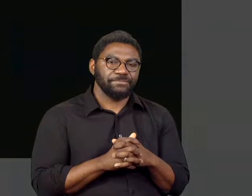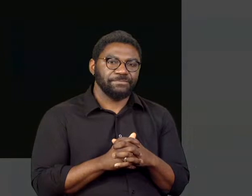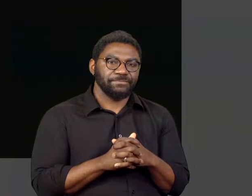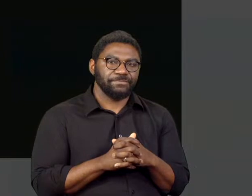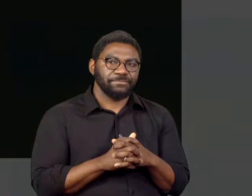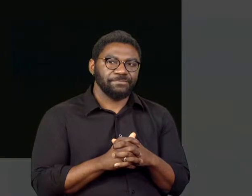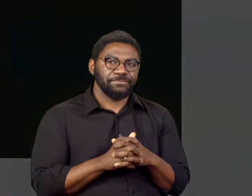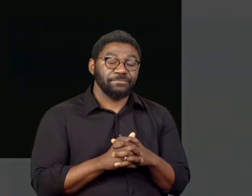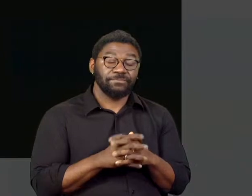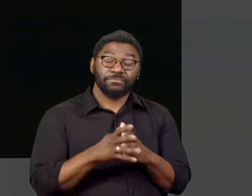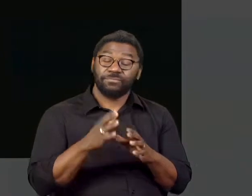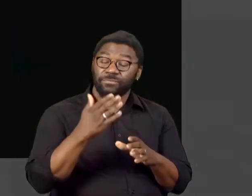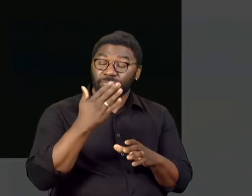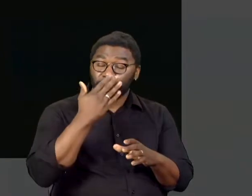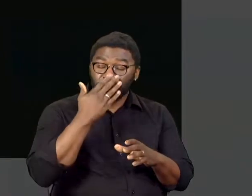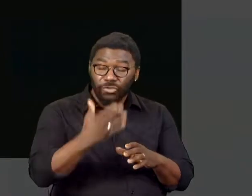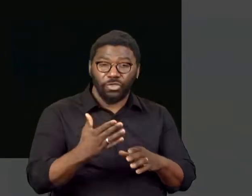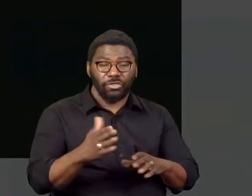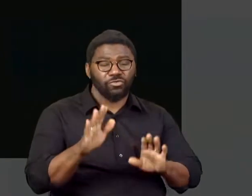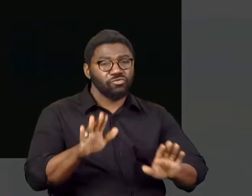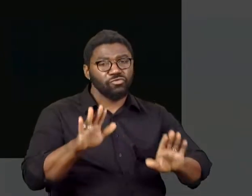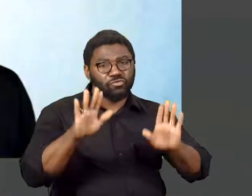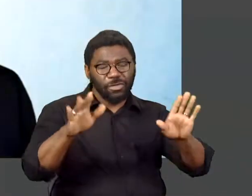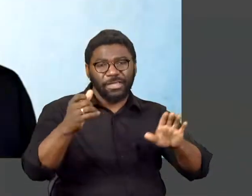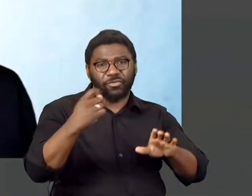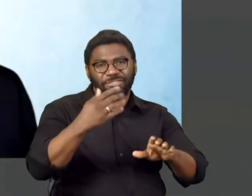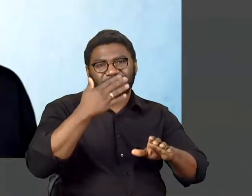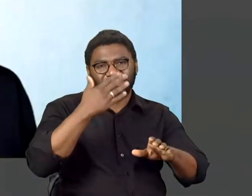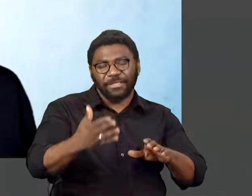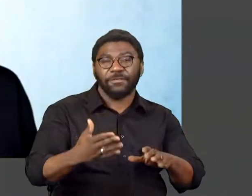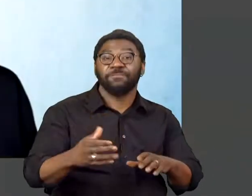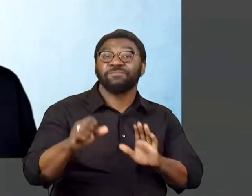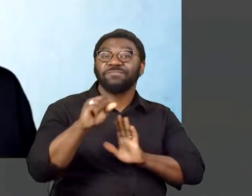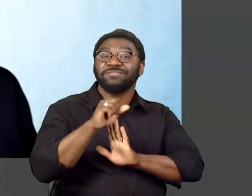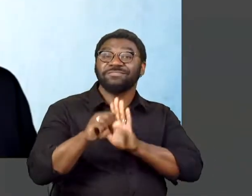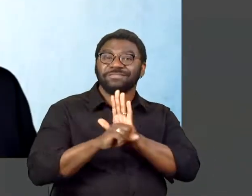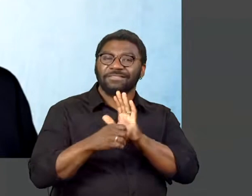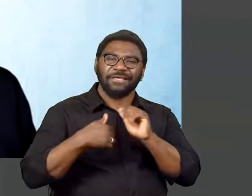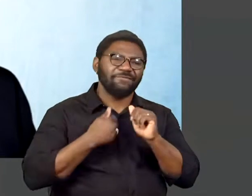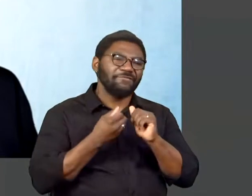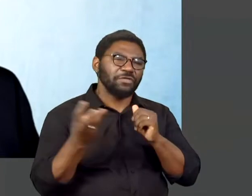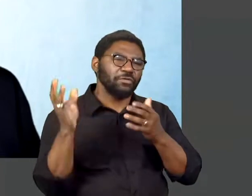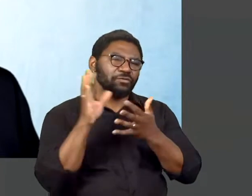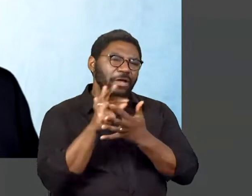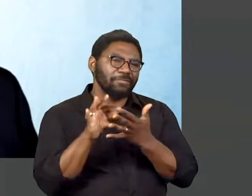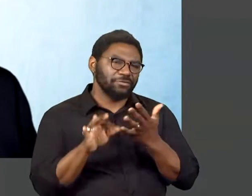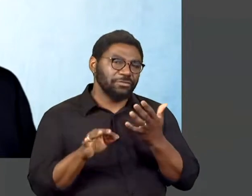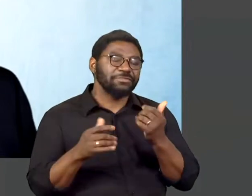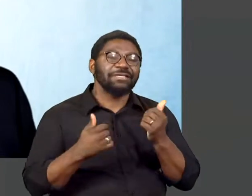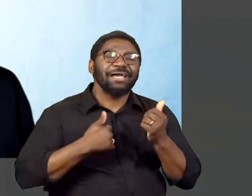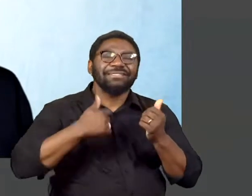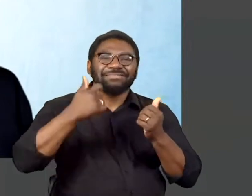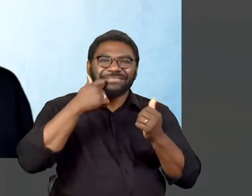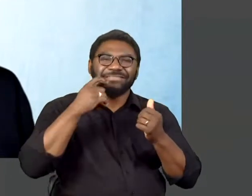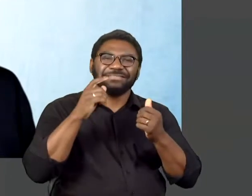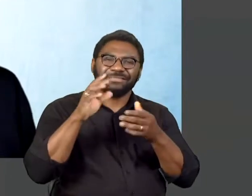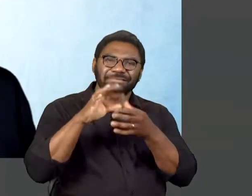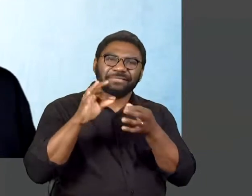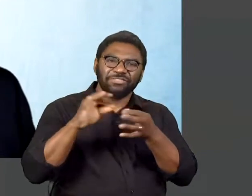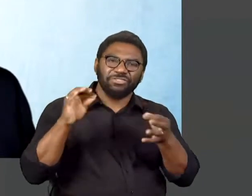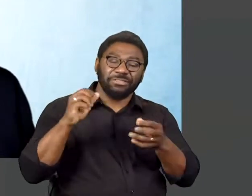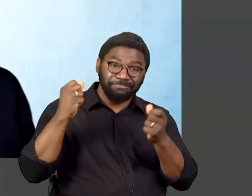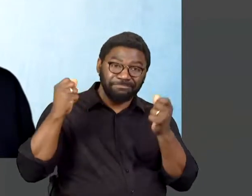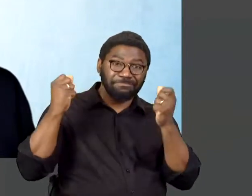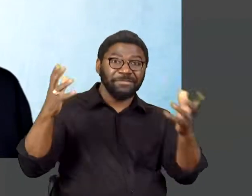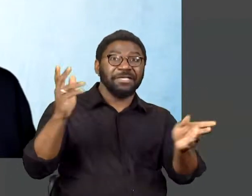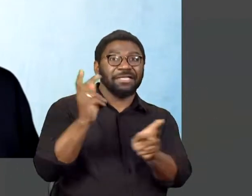Sorry, that's a great question, and thanks for it. The states have a couple of different things. I mentioned a lot of the products that we have in the Strategic